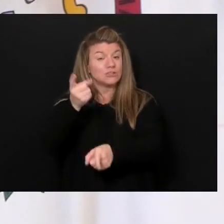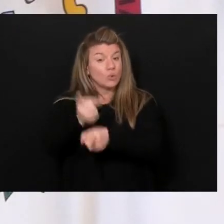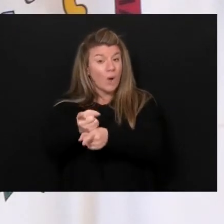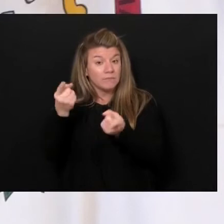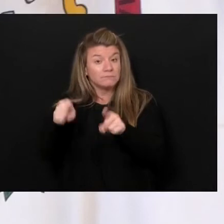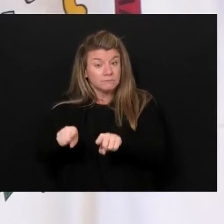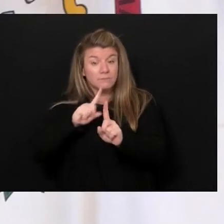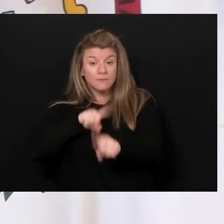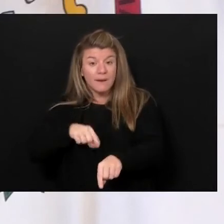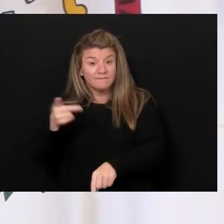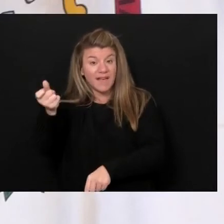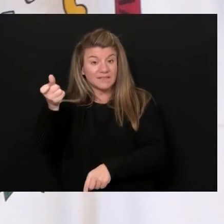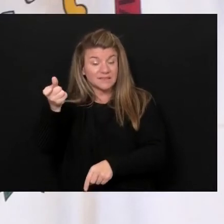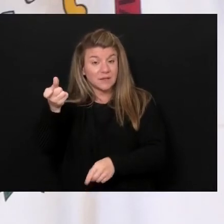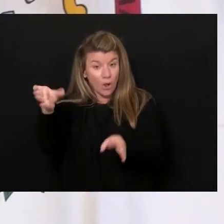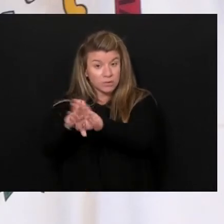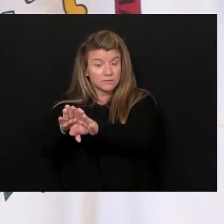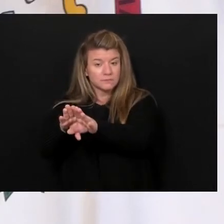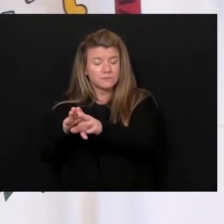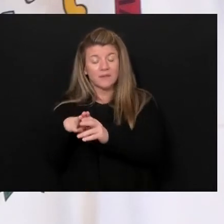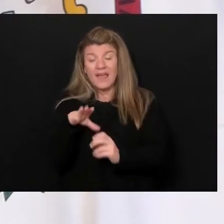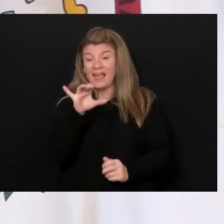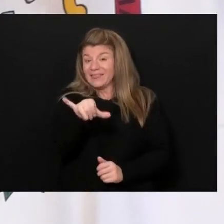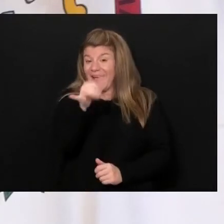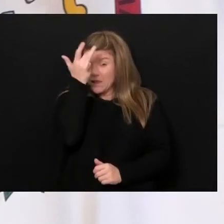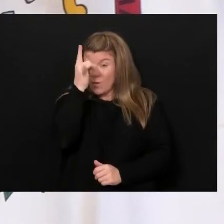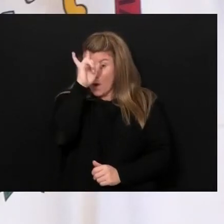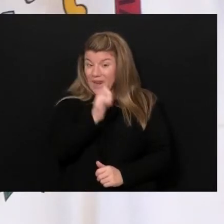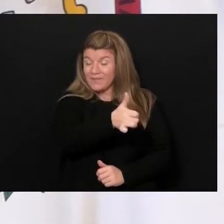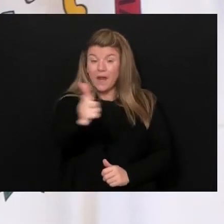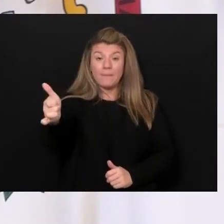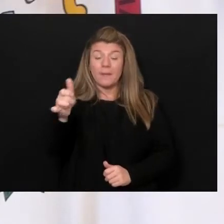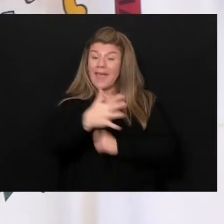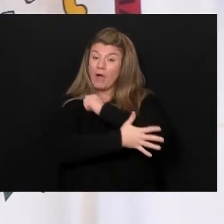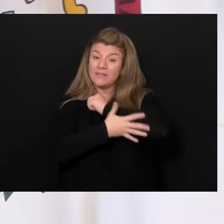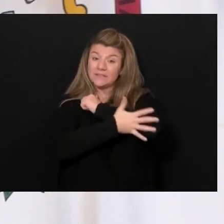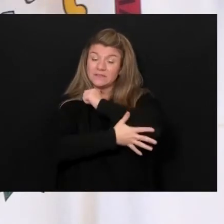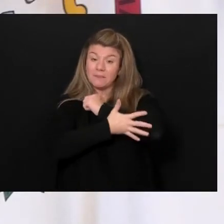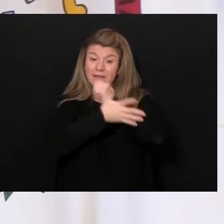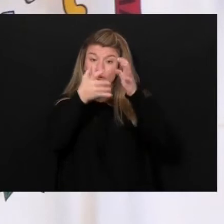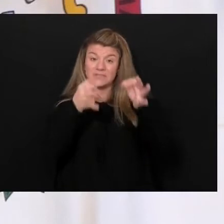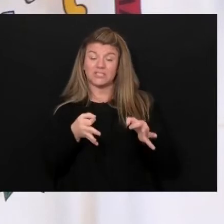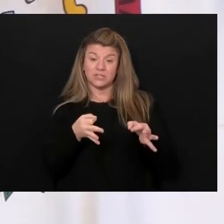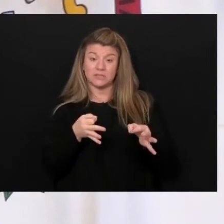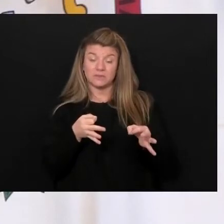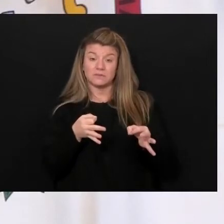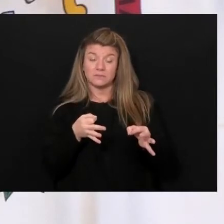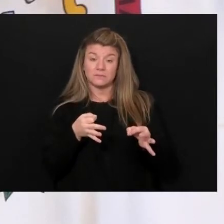too. You know, that's why we've left it to the counties to make their decisions. And so